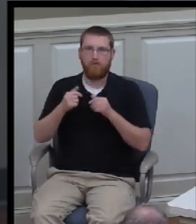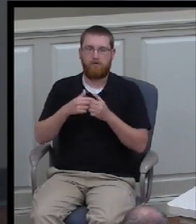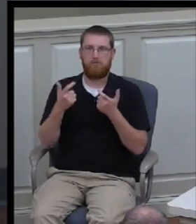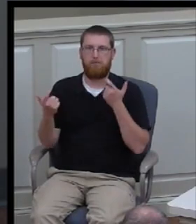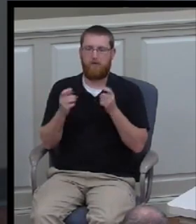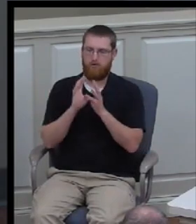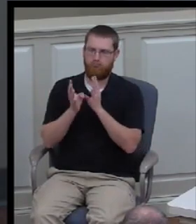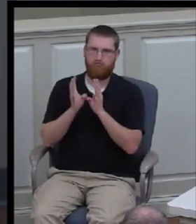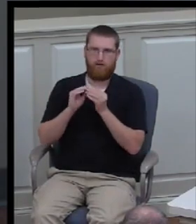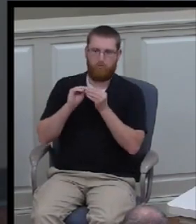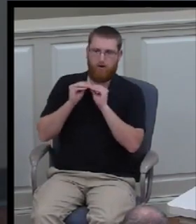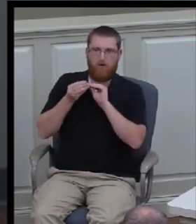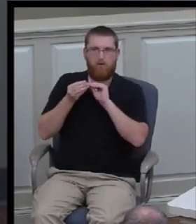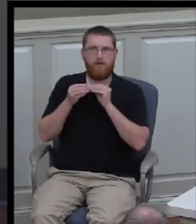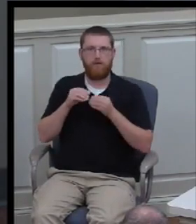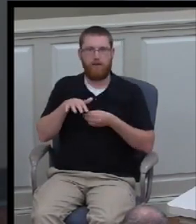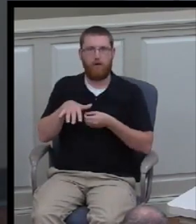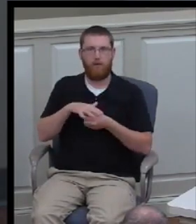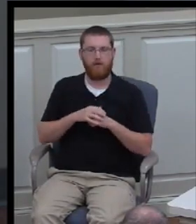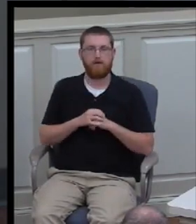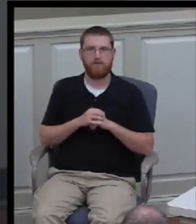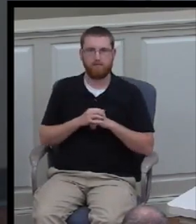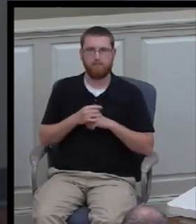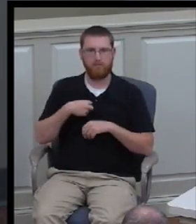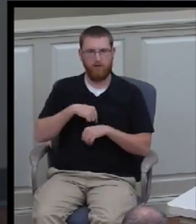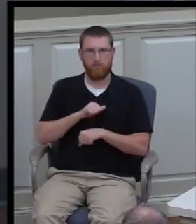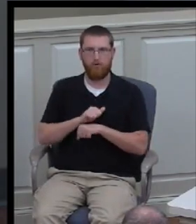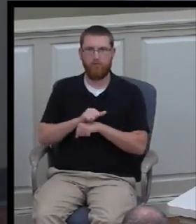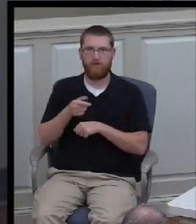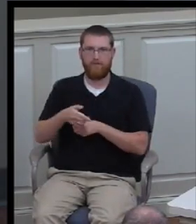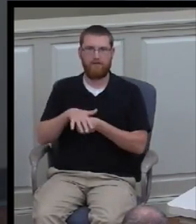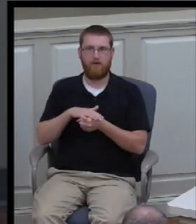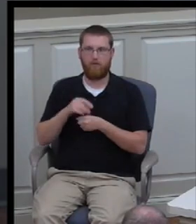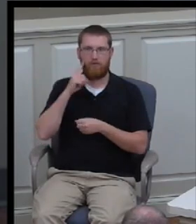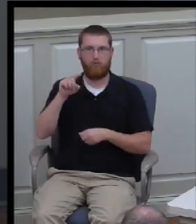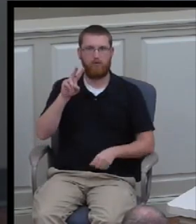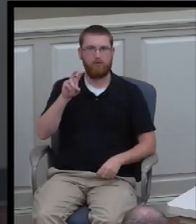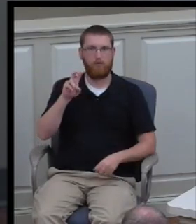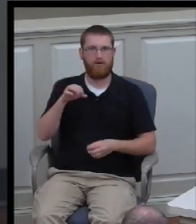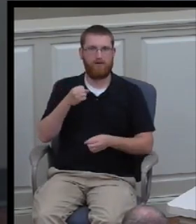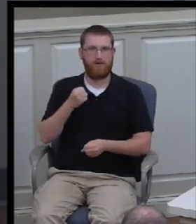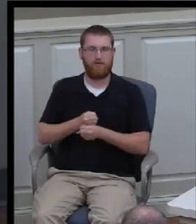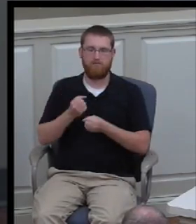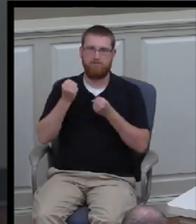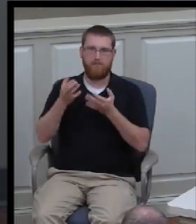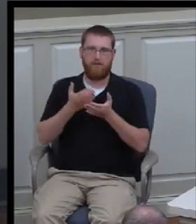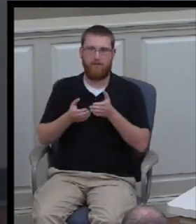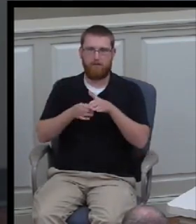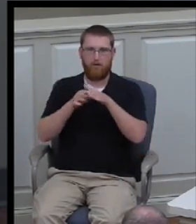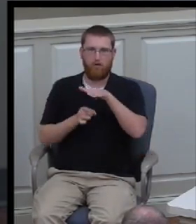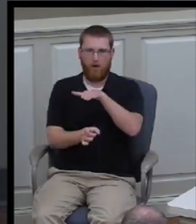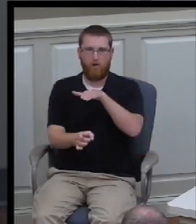heavily constructed area. You've been working in this area for 200 years, lots of stuff underground. So anything